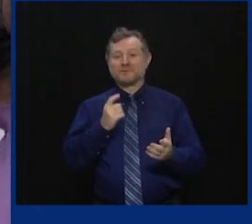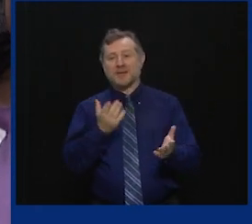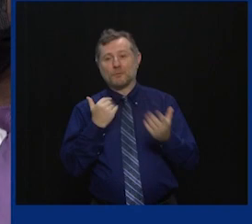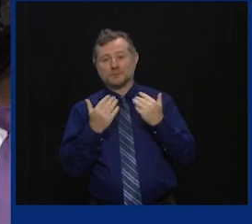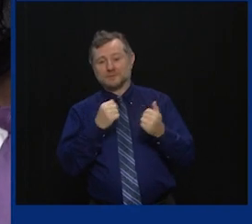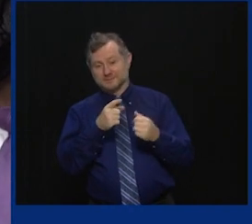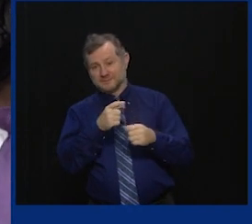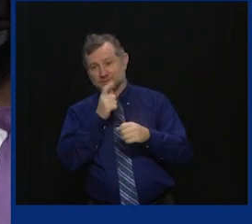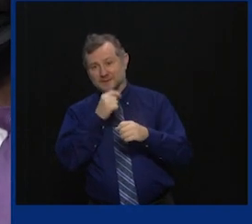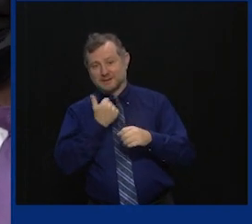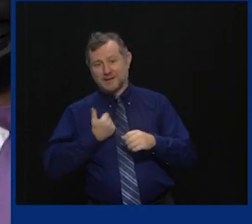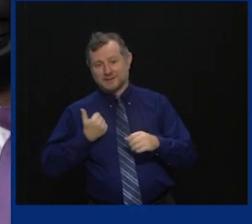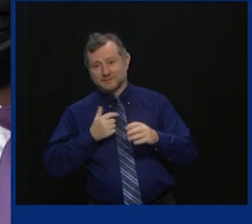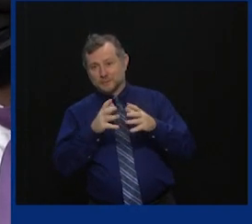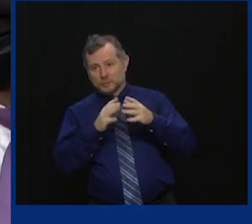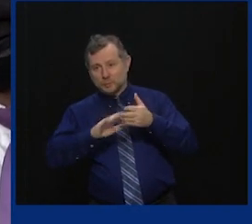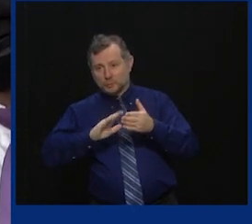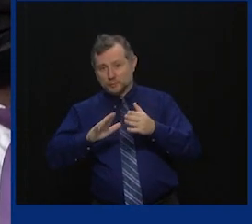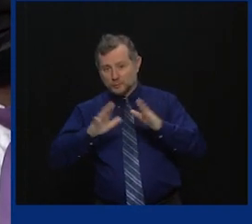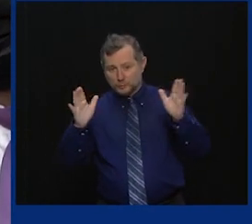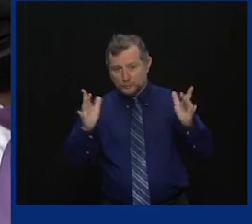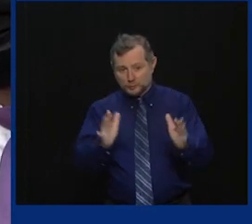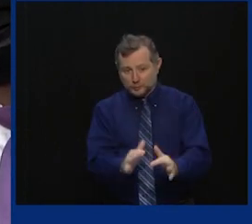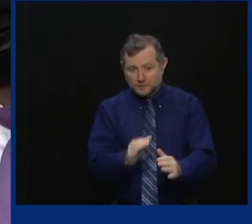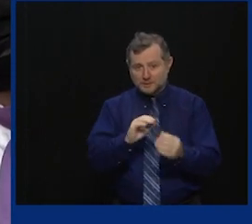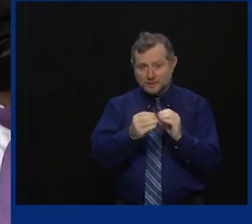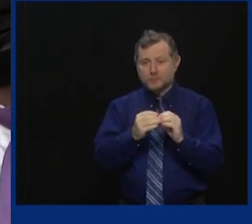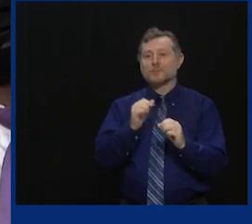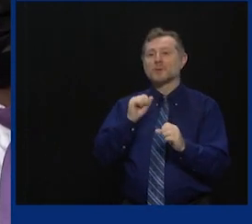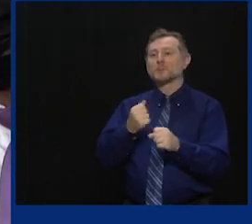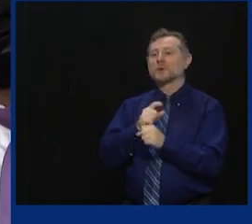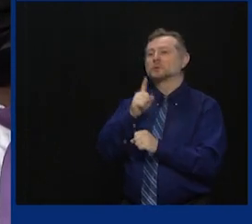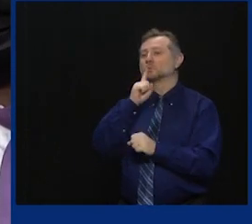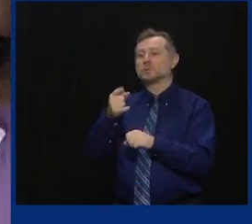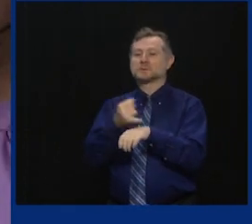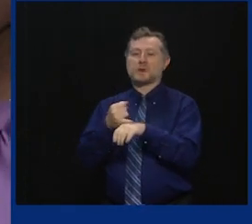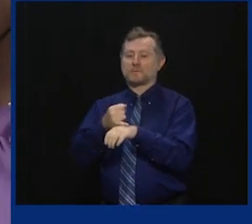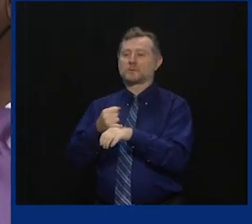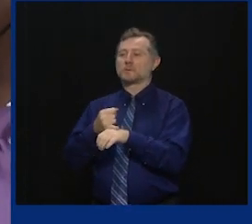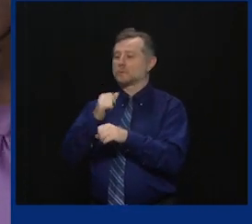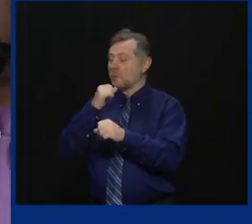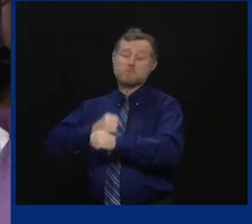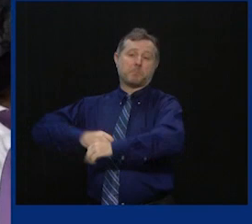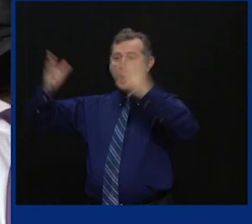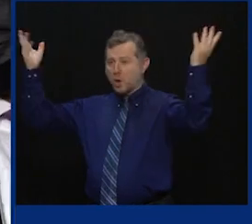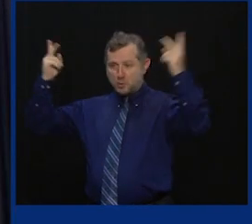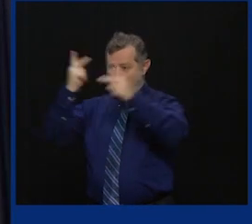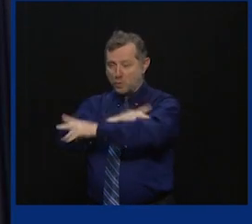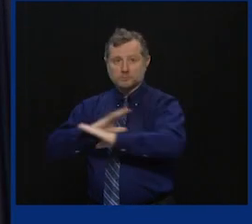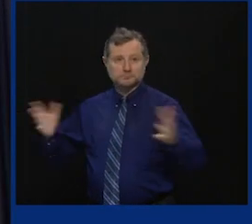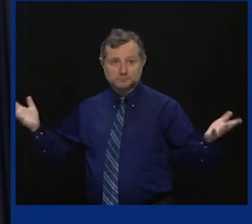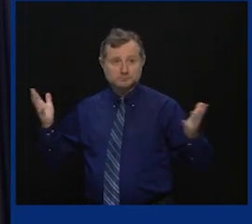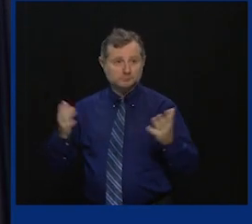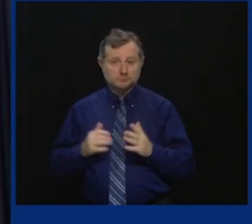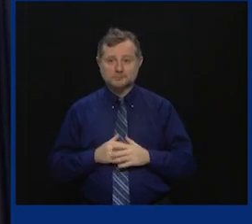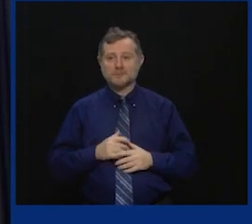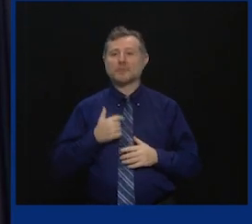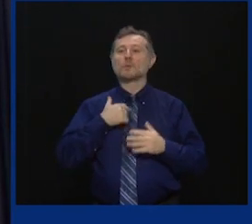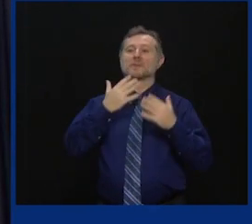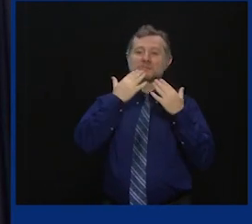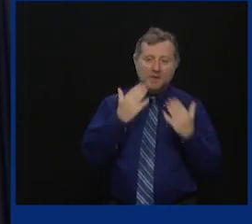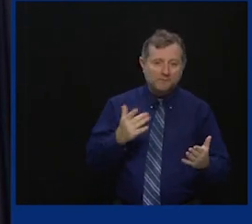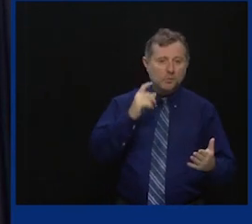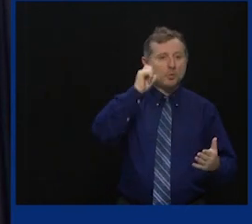the number of people in there will make sure that that island does not explode. And so congratulations, Governor, and the sponsors and Lieutenant